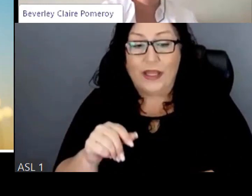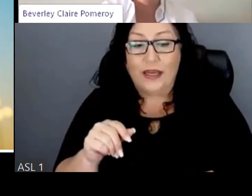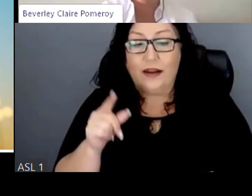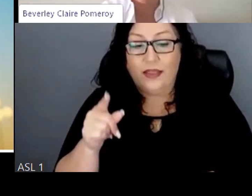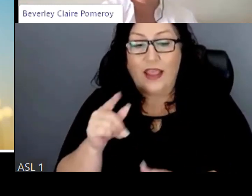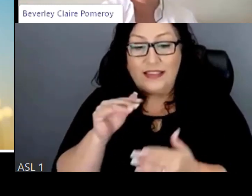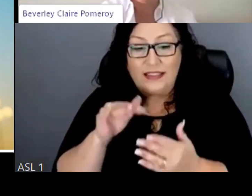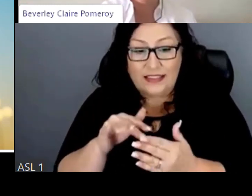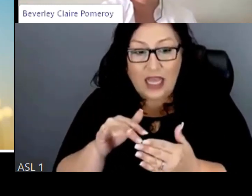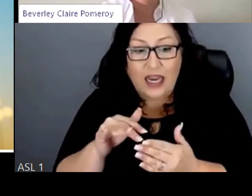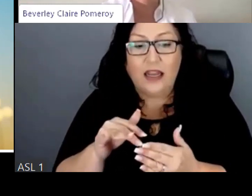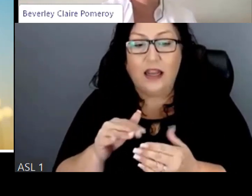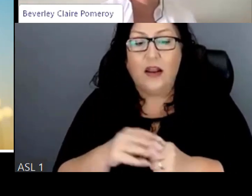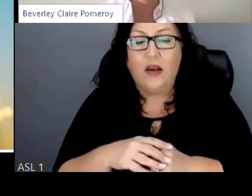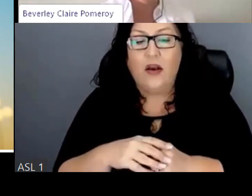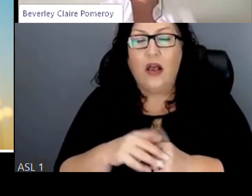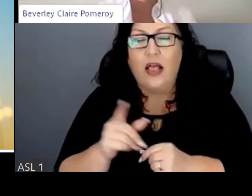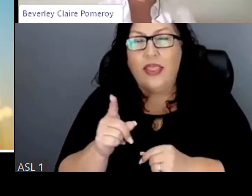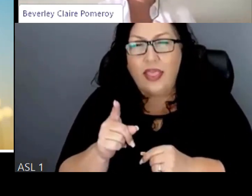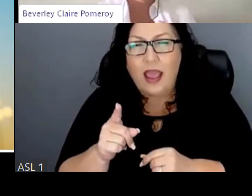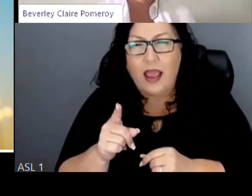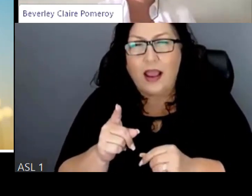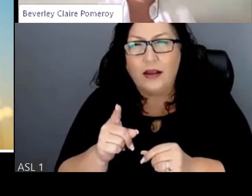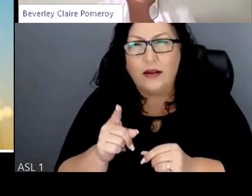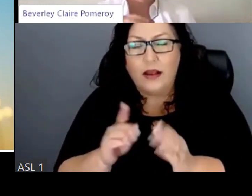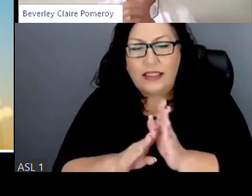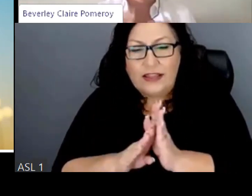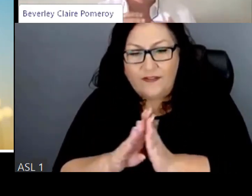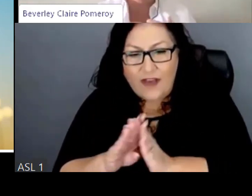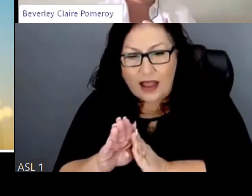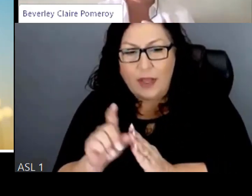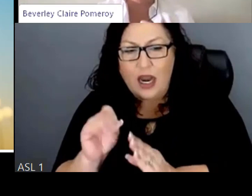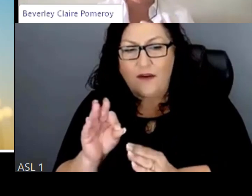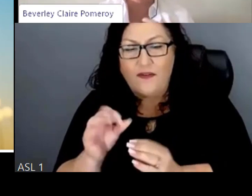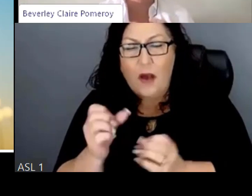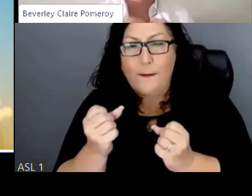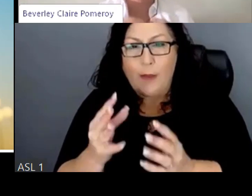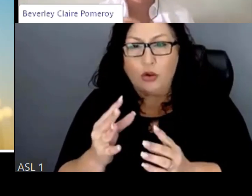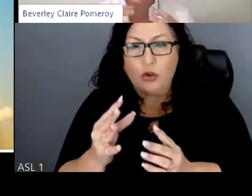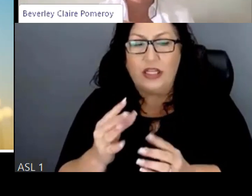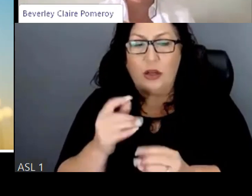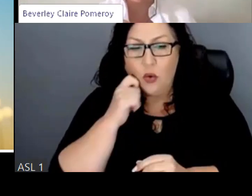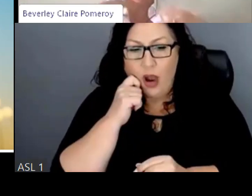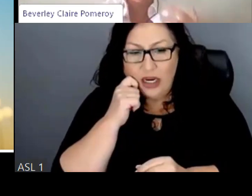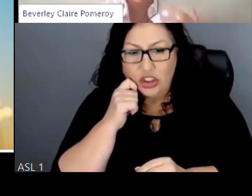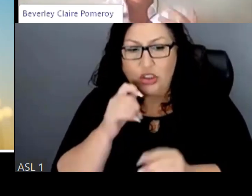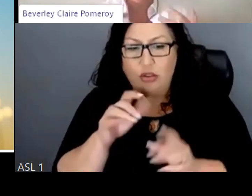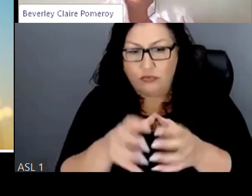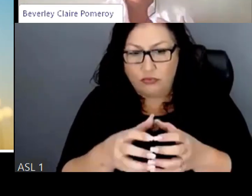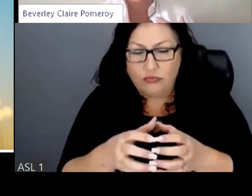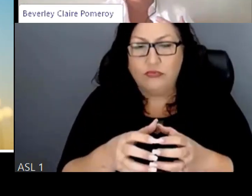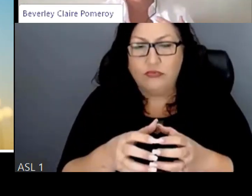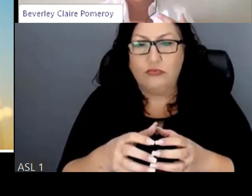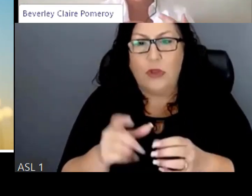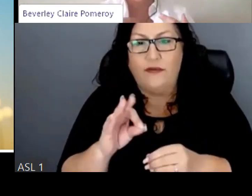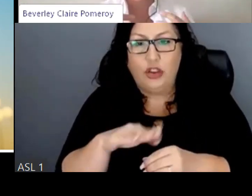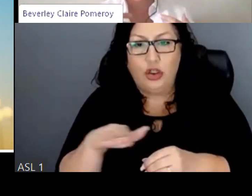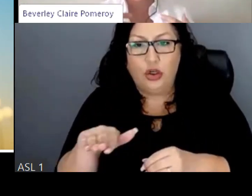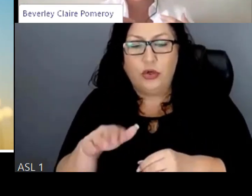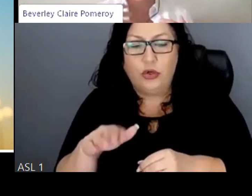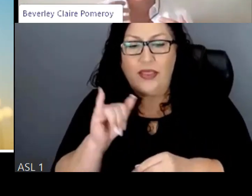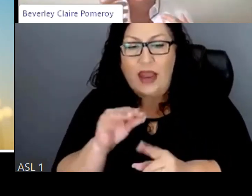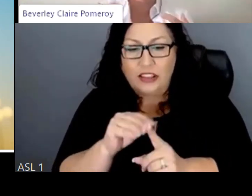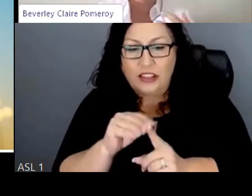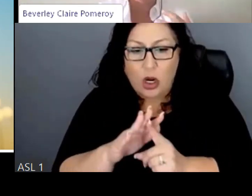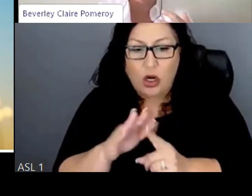was the Kauai study and Emma's work traced the development paths of a multiracial cohort of children who've been